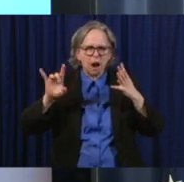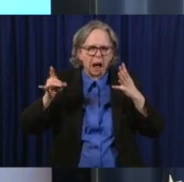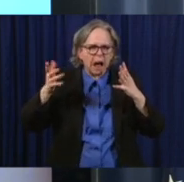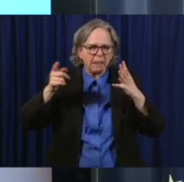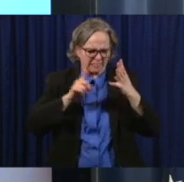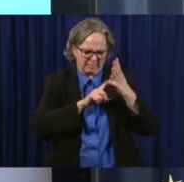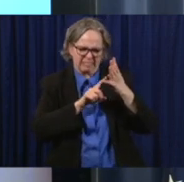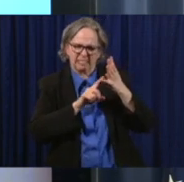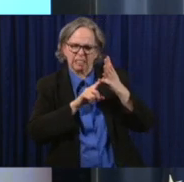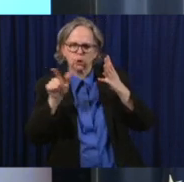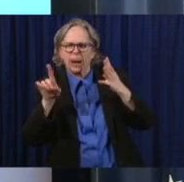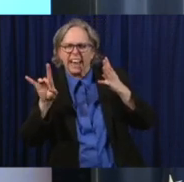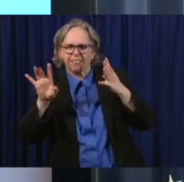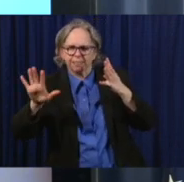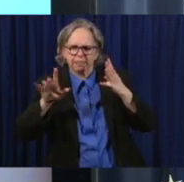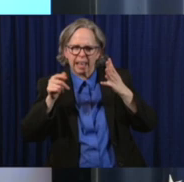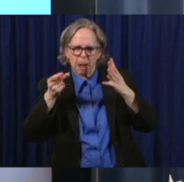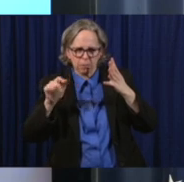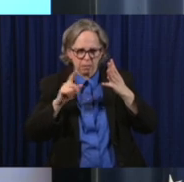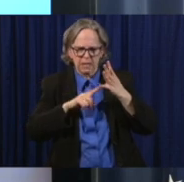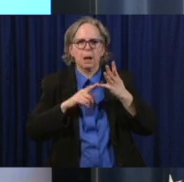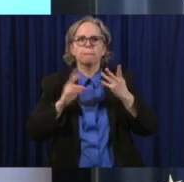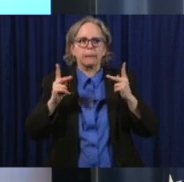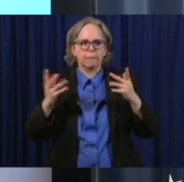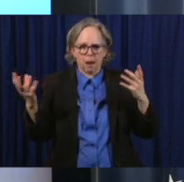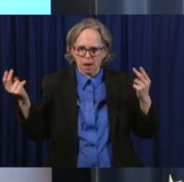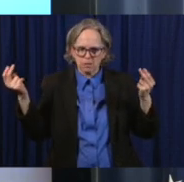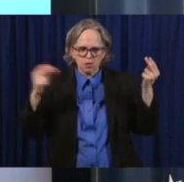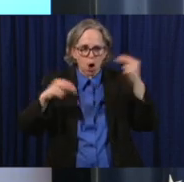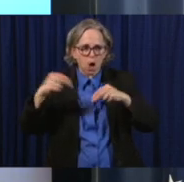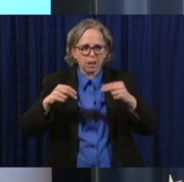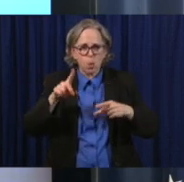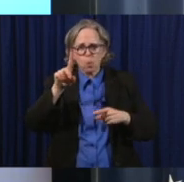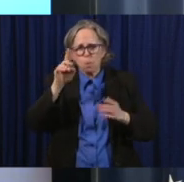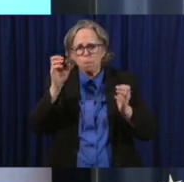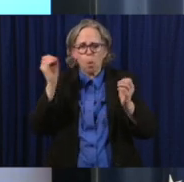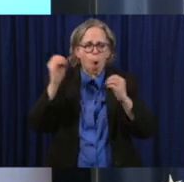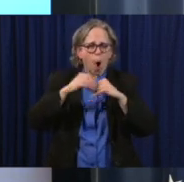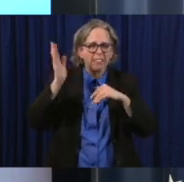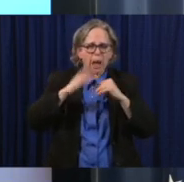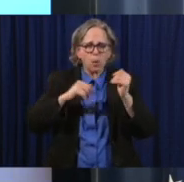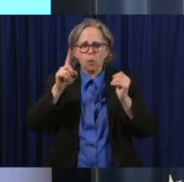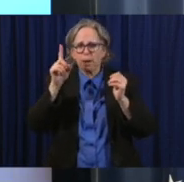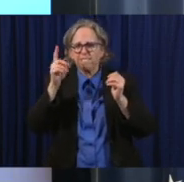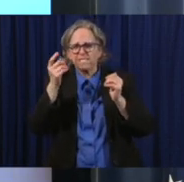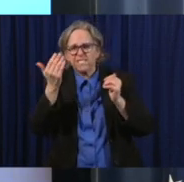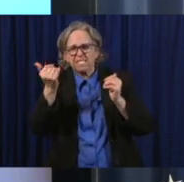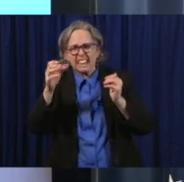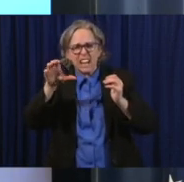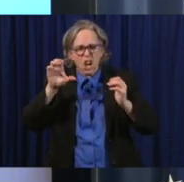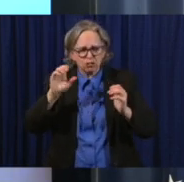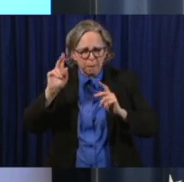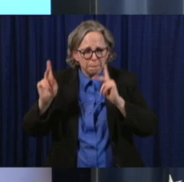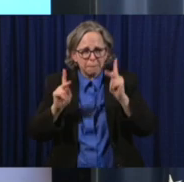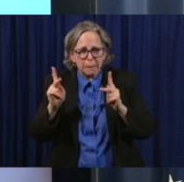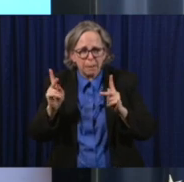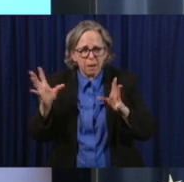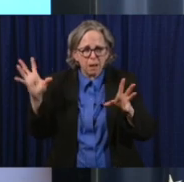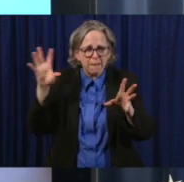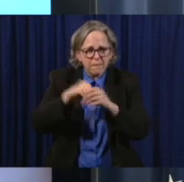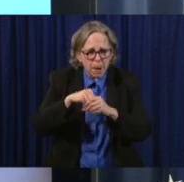it was attended by more than 1,500 people, professionals from across nursing homes, health